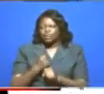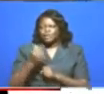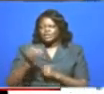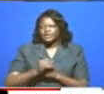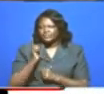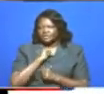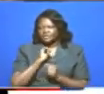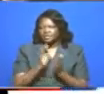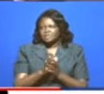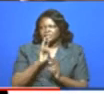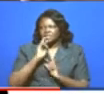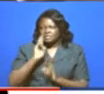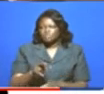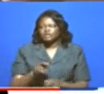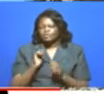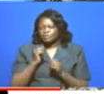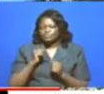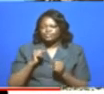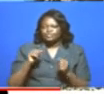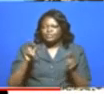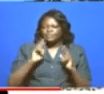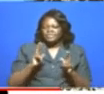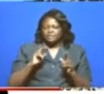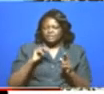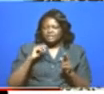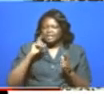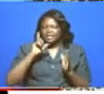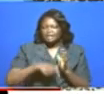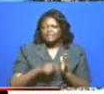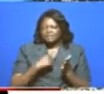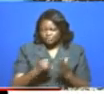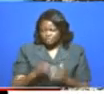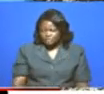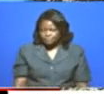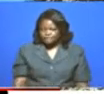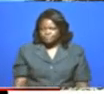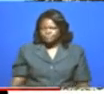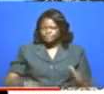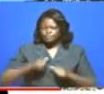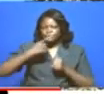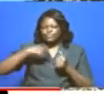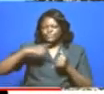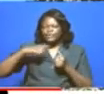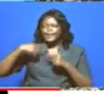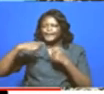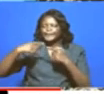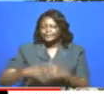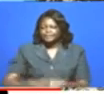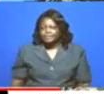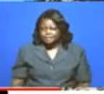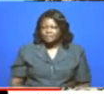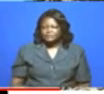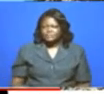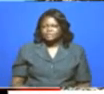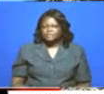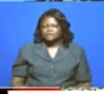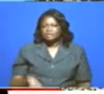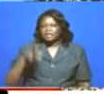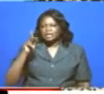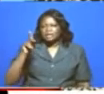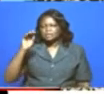results likely to be out later this week. In terms of the marking process of the Kenya Certificate of